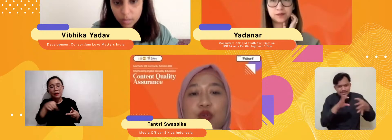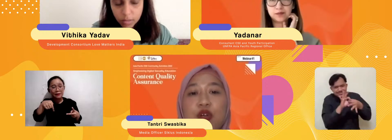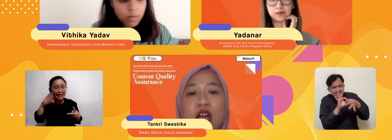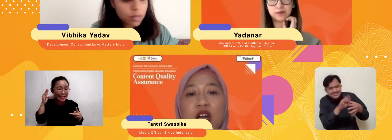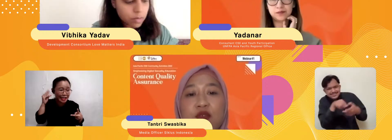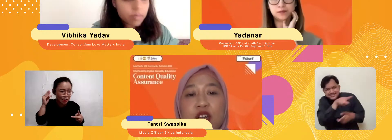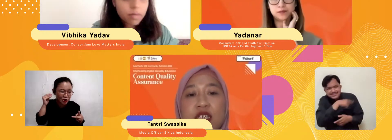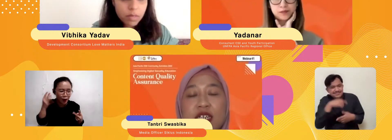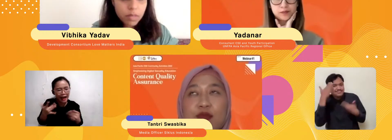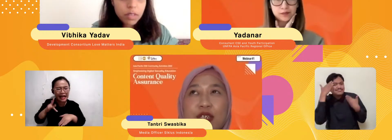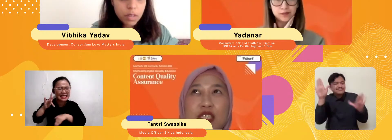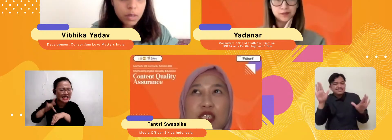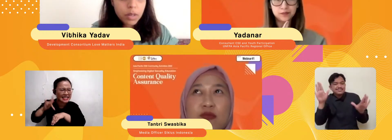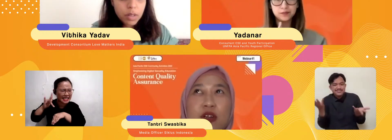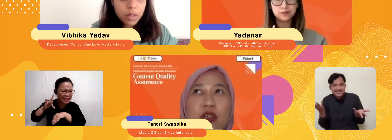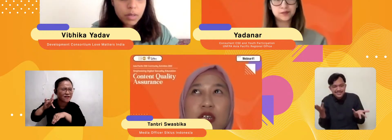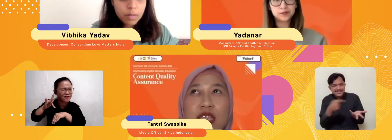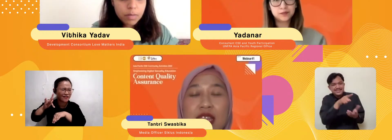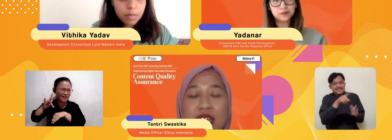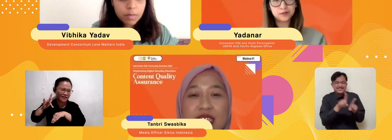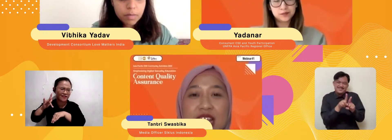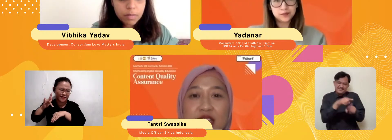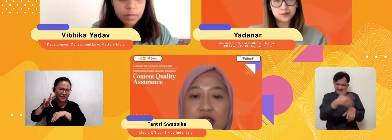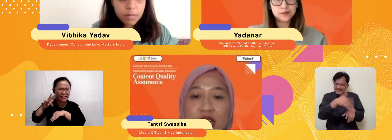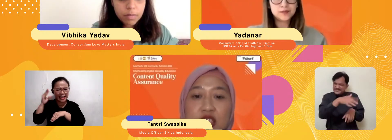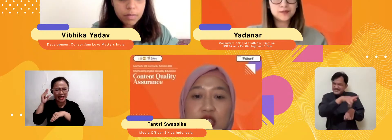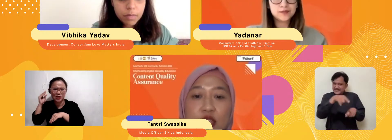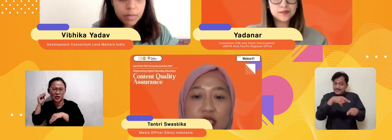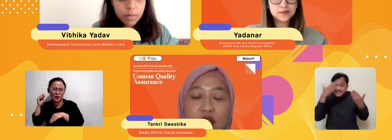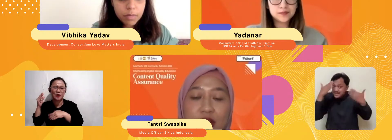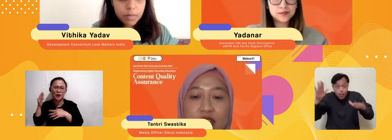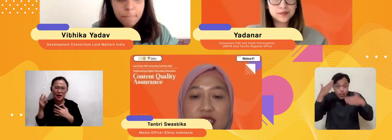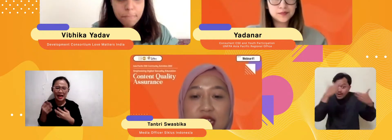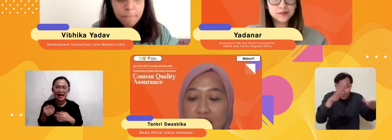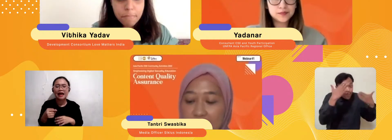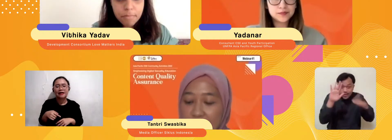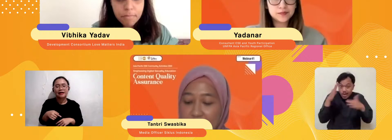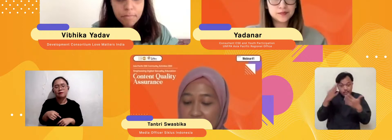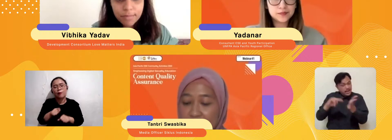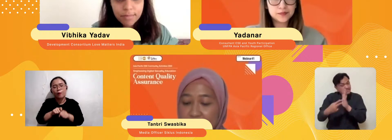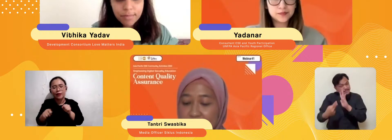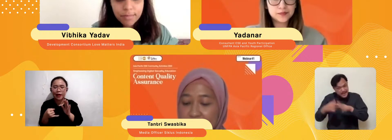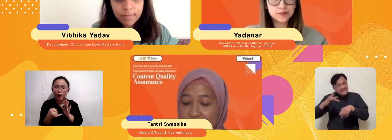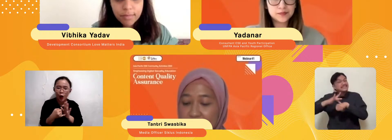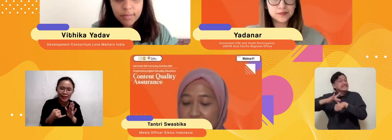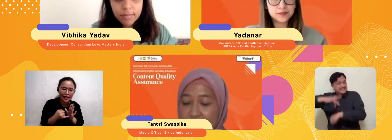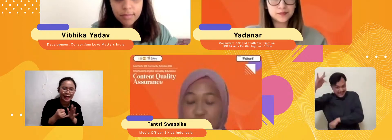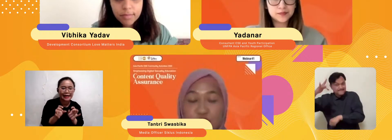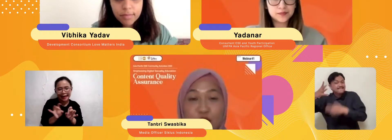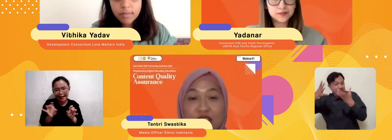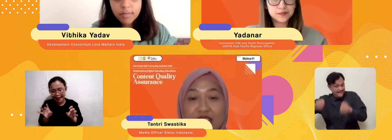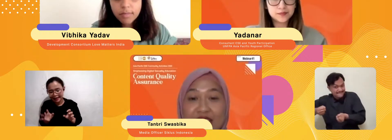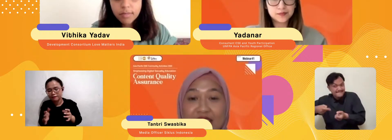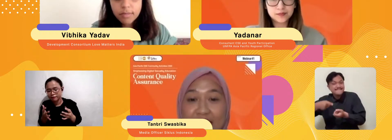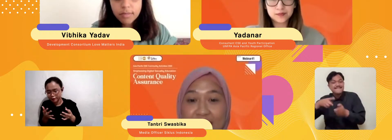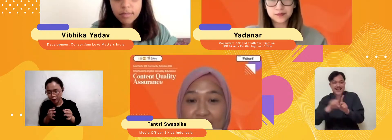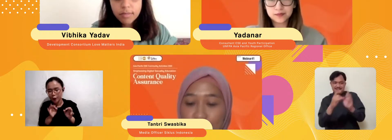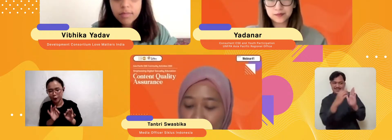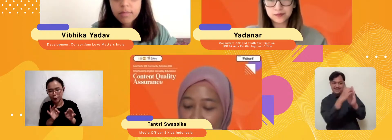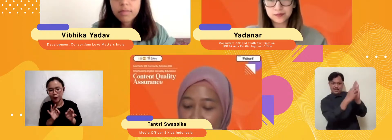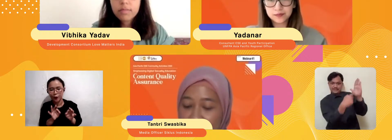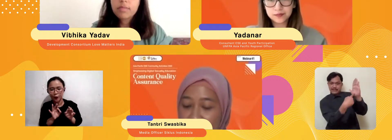an issue for these SRH content creators. And also